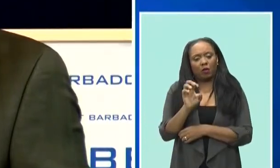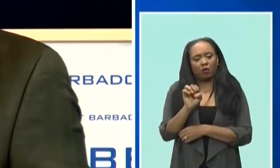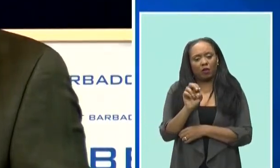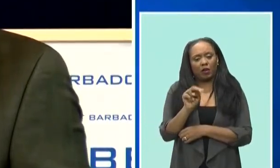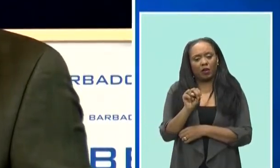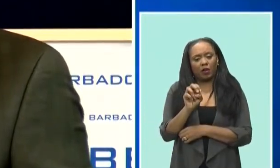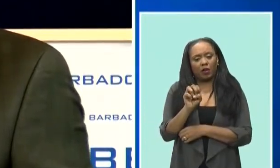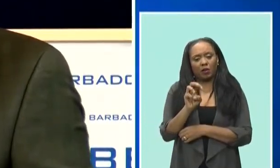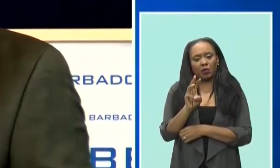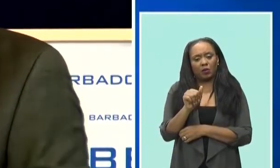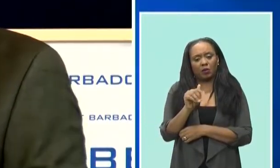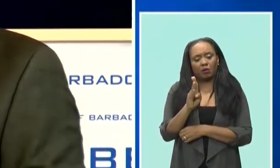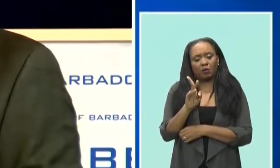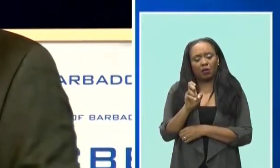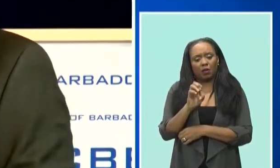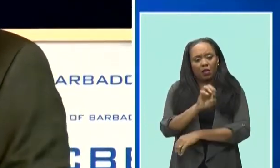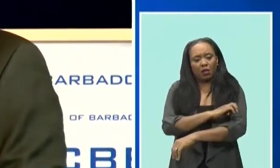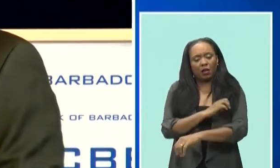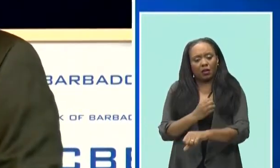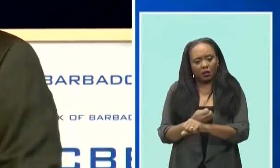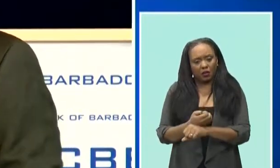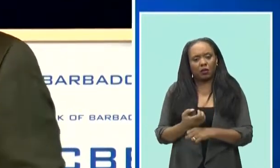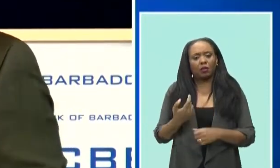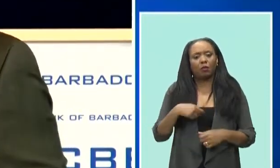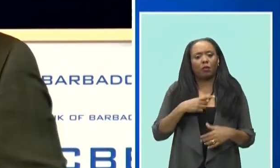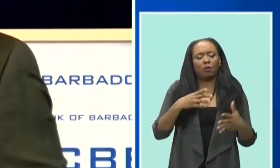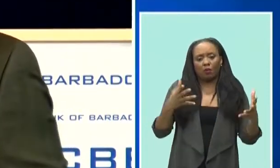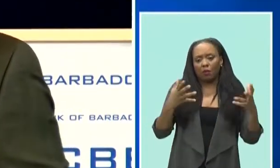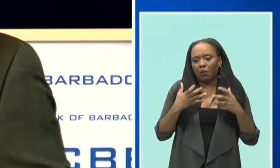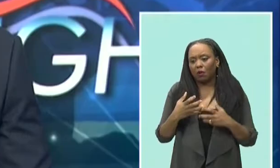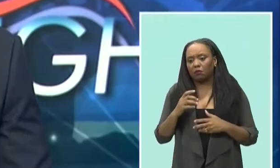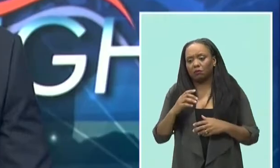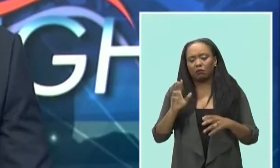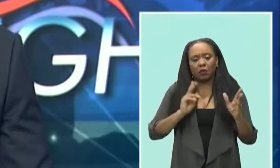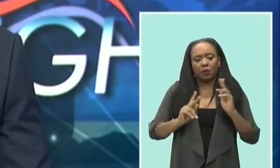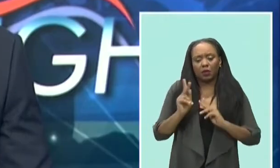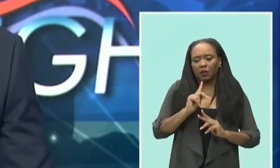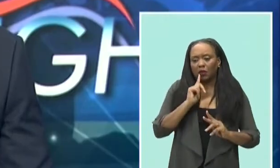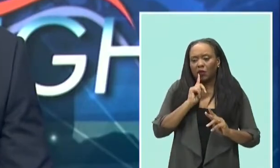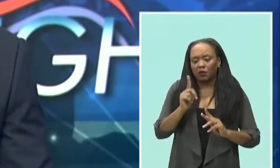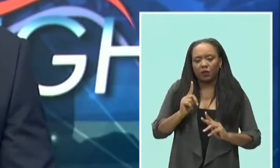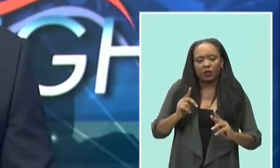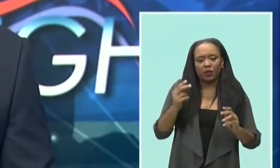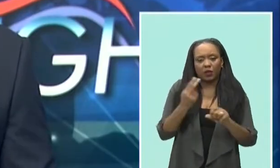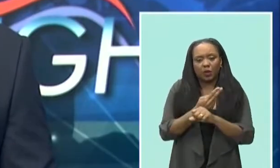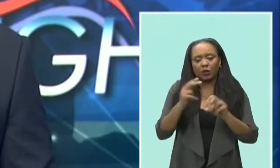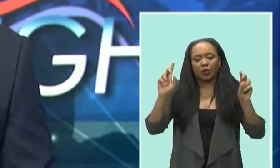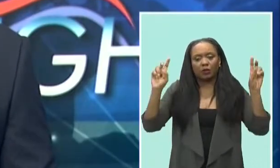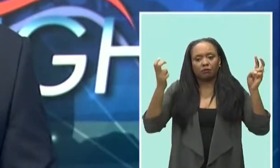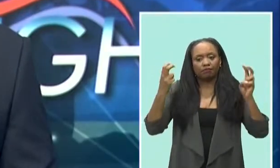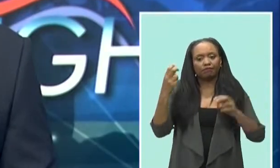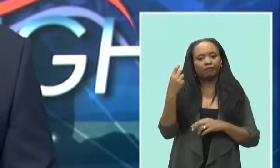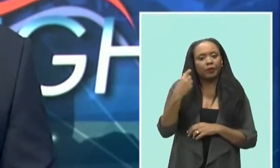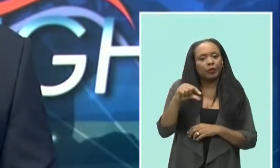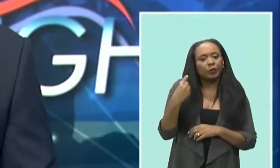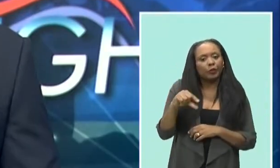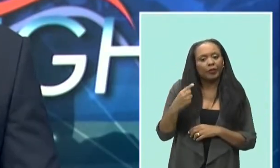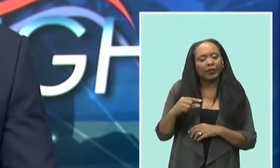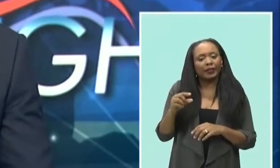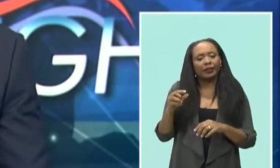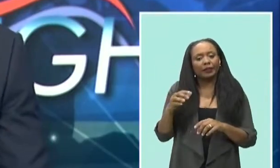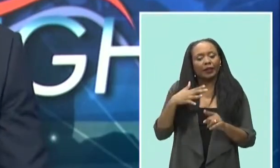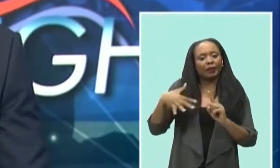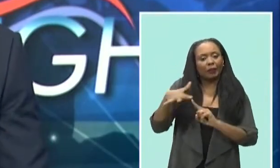diversification as investors look for green options for pension funds. Well, this should cause a bit of a buzz. Barbadians now have access